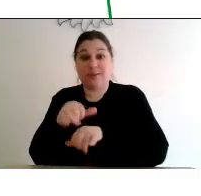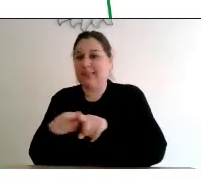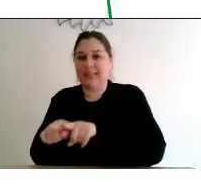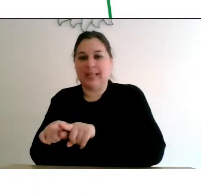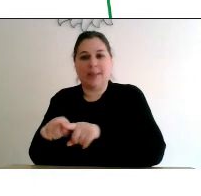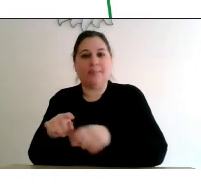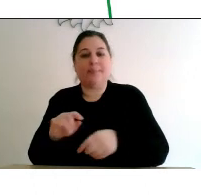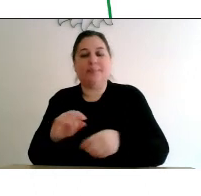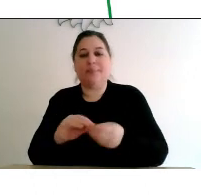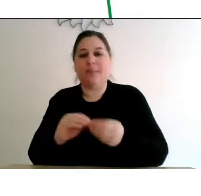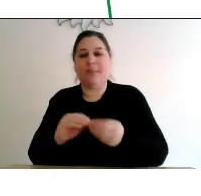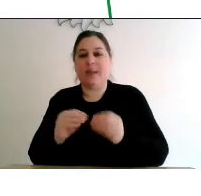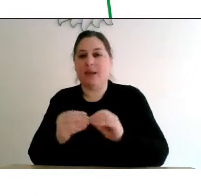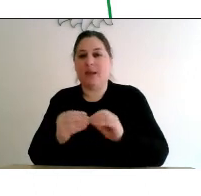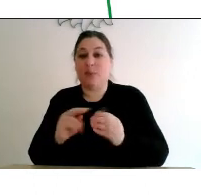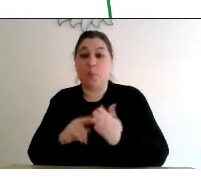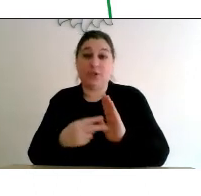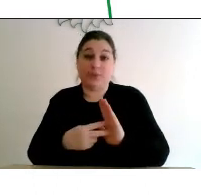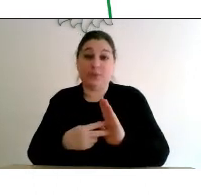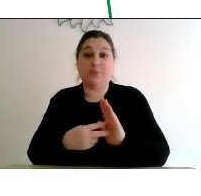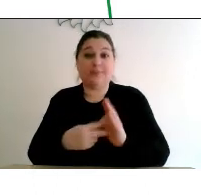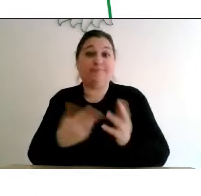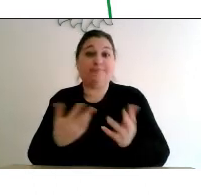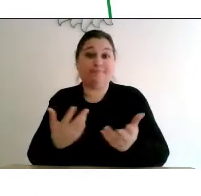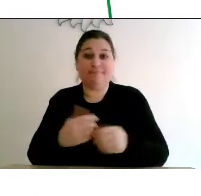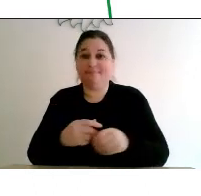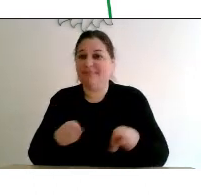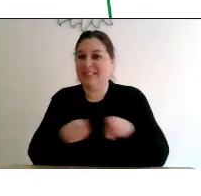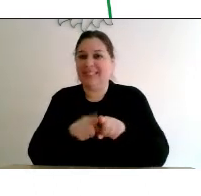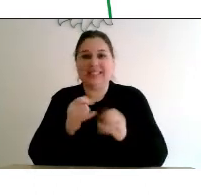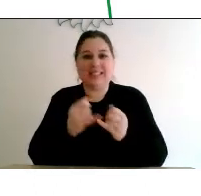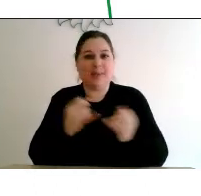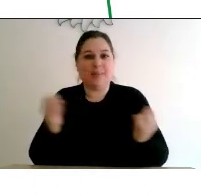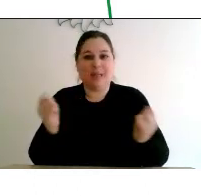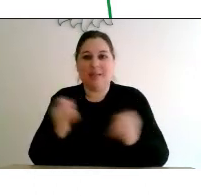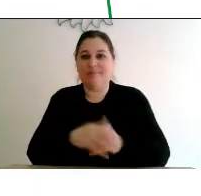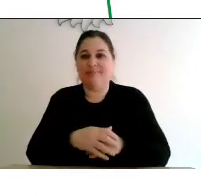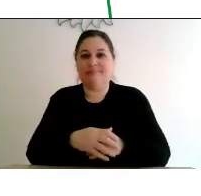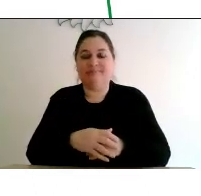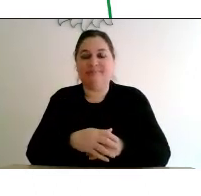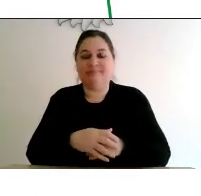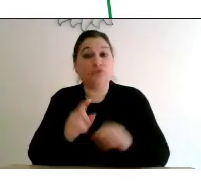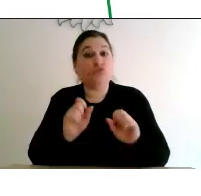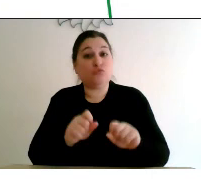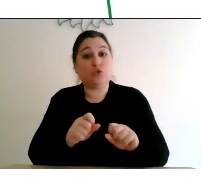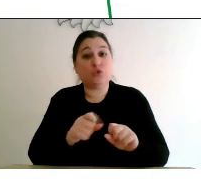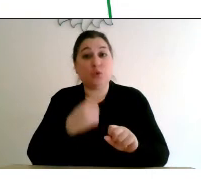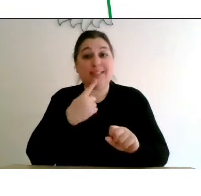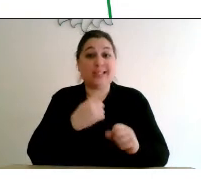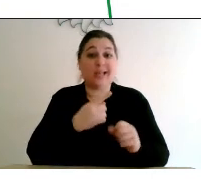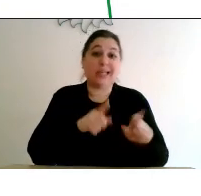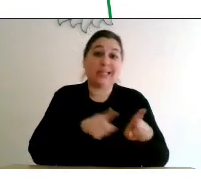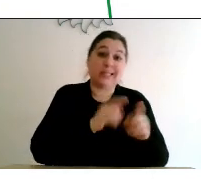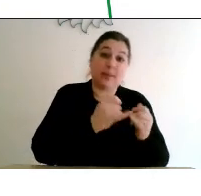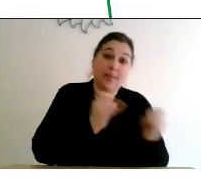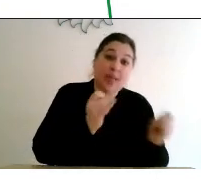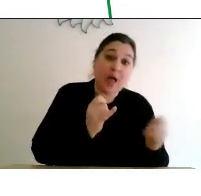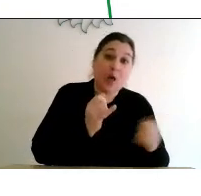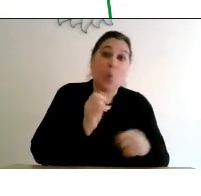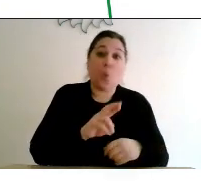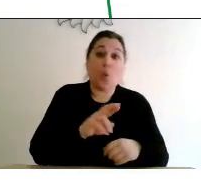Same line. Or you can say same slopes and